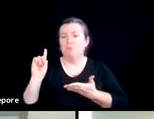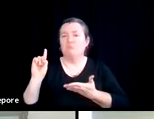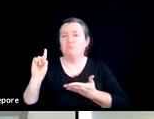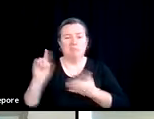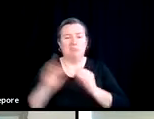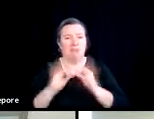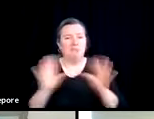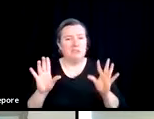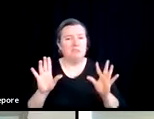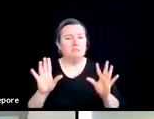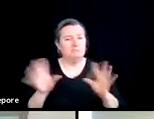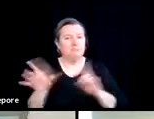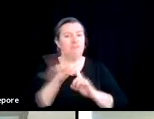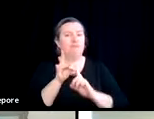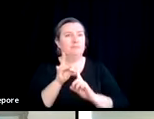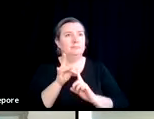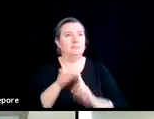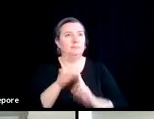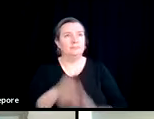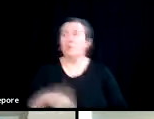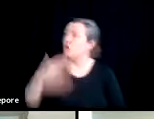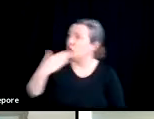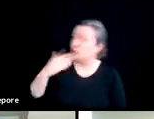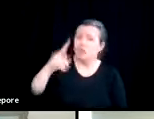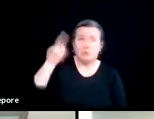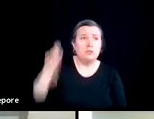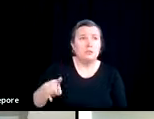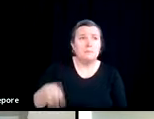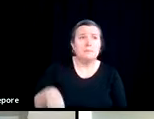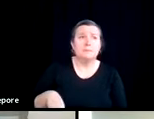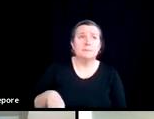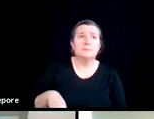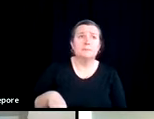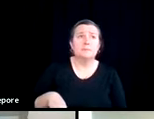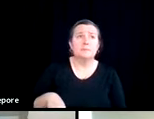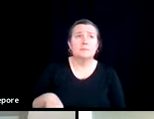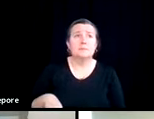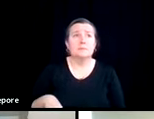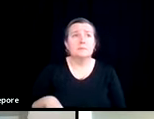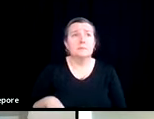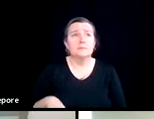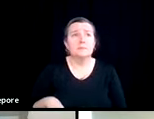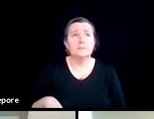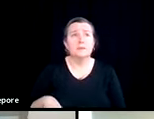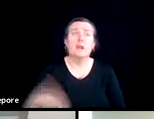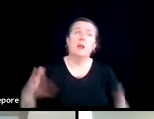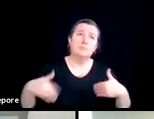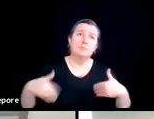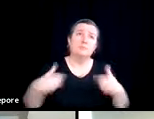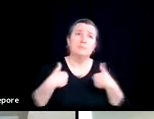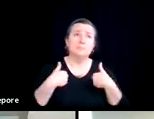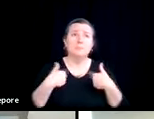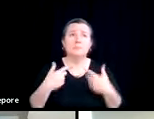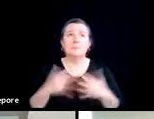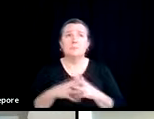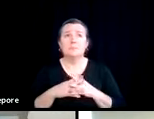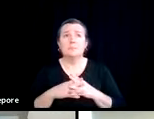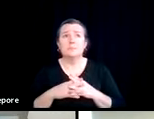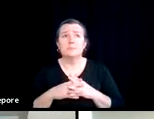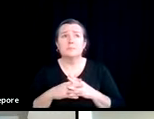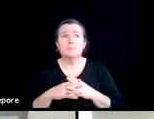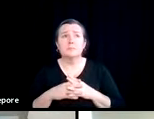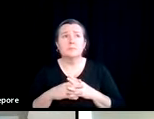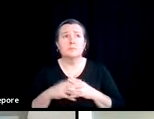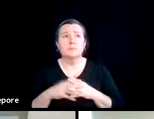It's a good question in terms of, and by the way, I'm operating, and by the way, we went to Judy directly for the advice and her colleagues here.